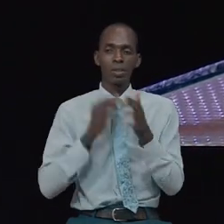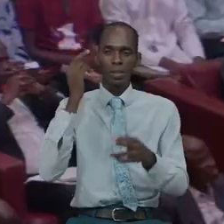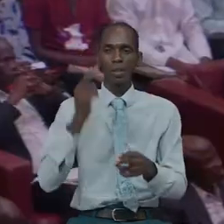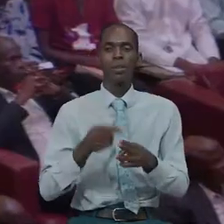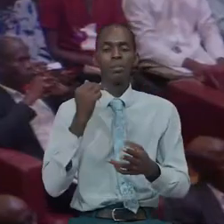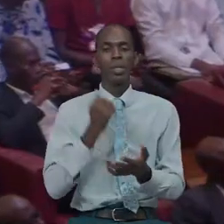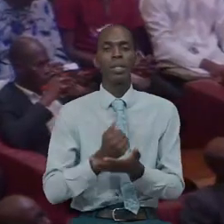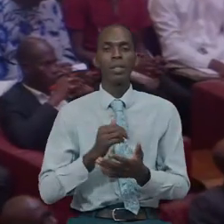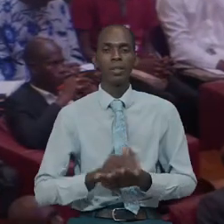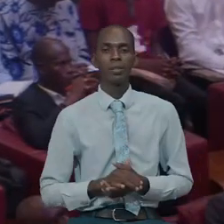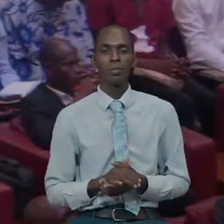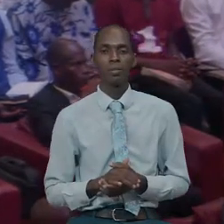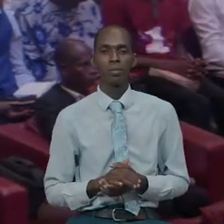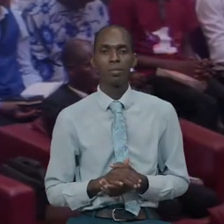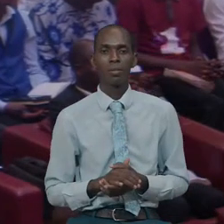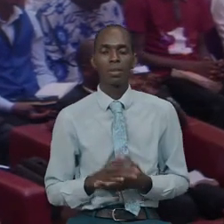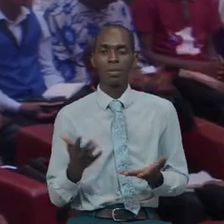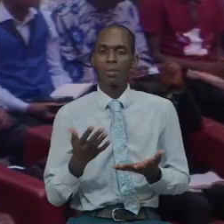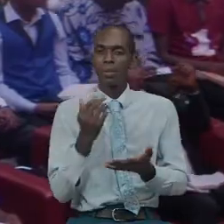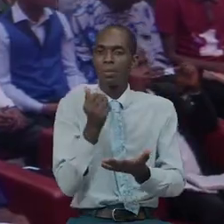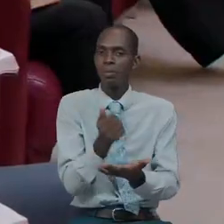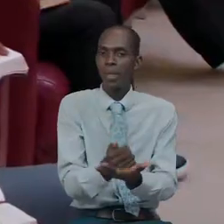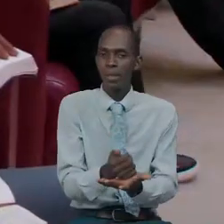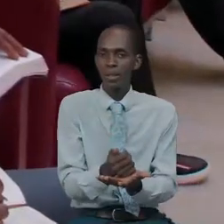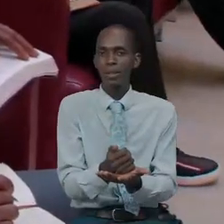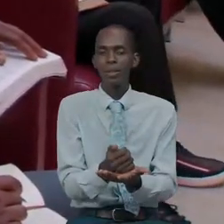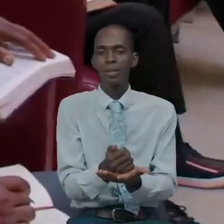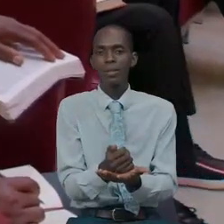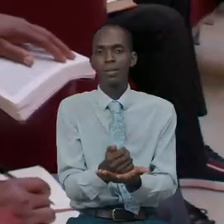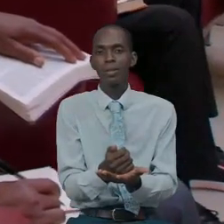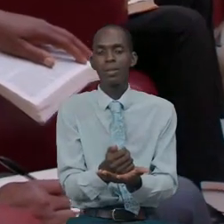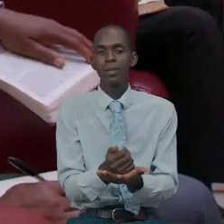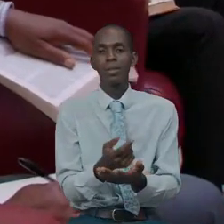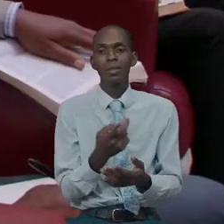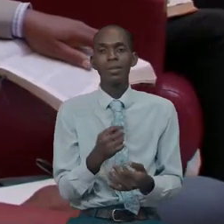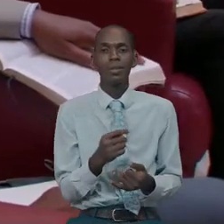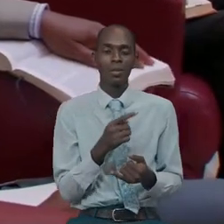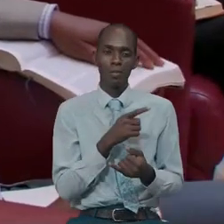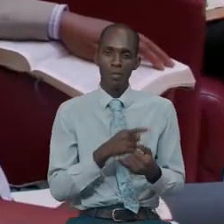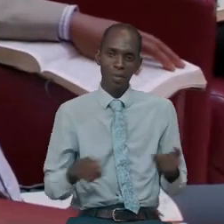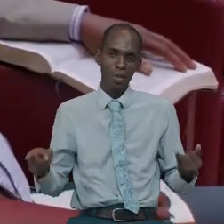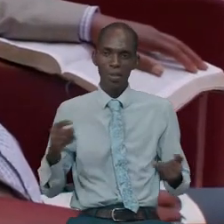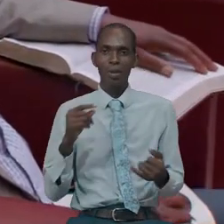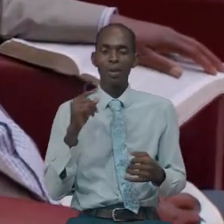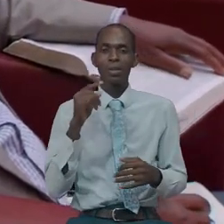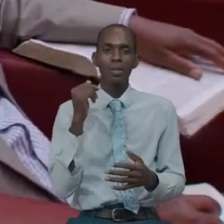Jesus' name. Amen. The final thing before I go to the